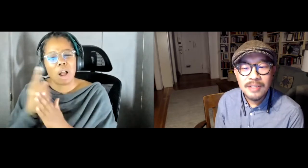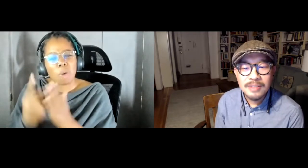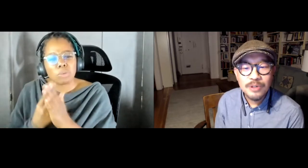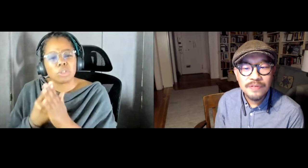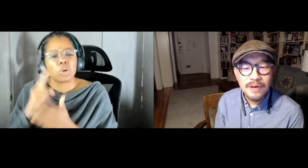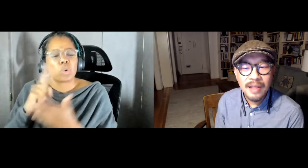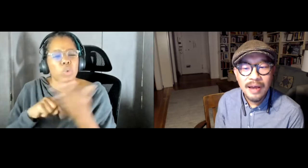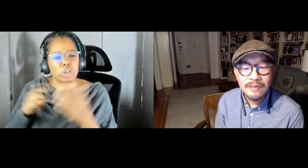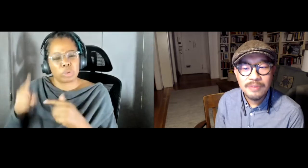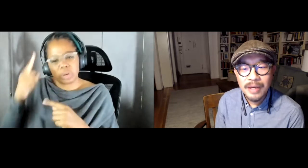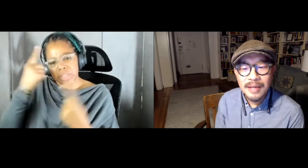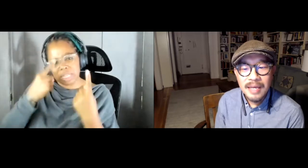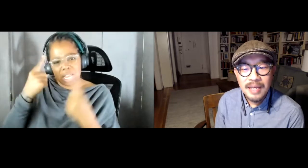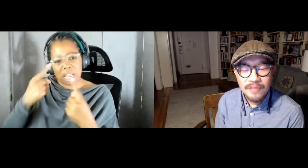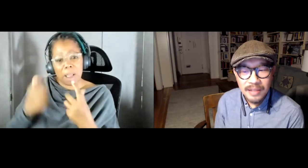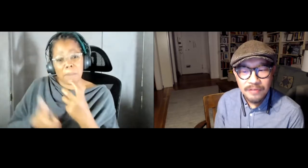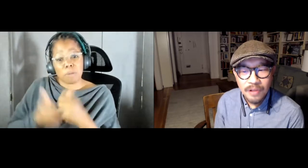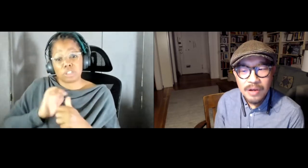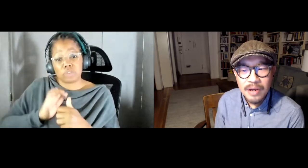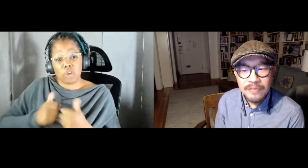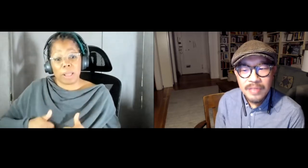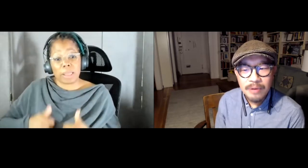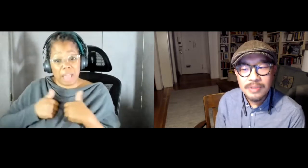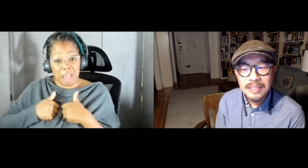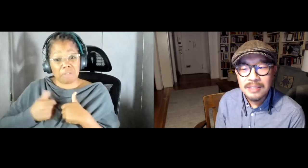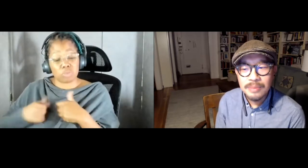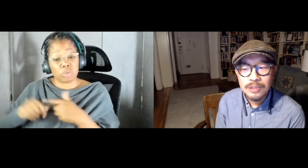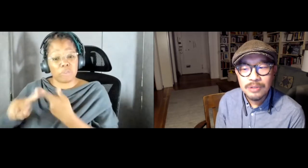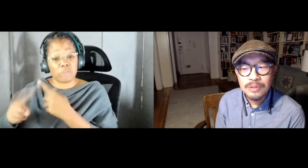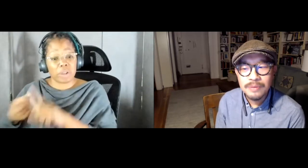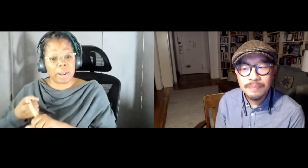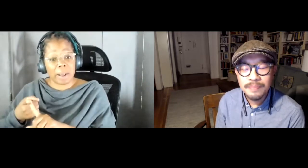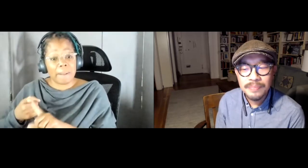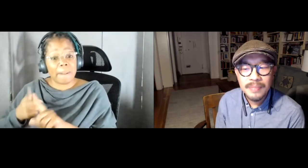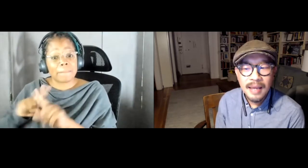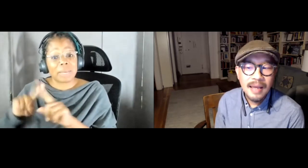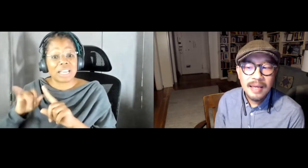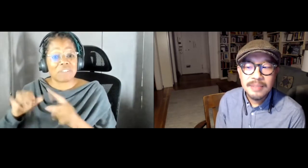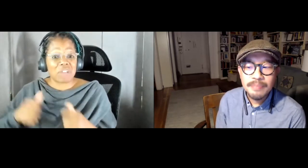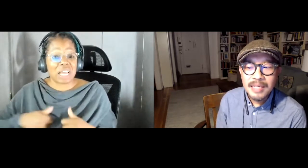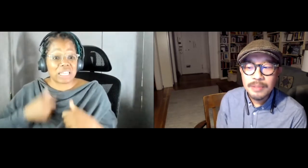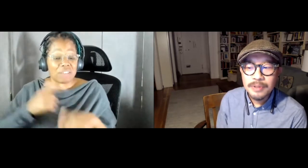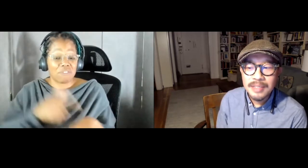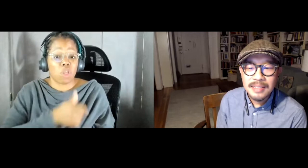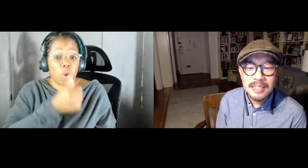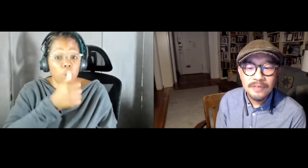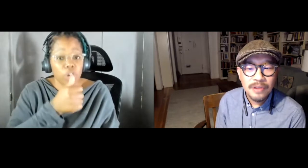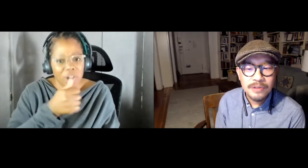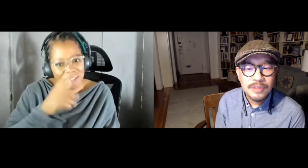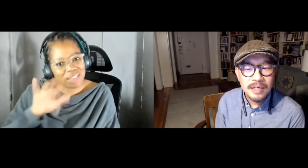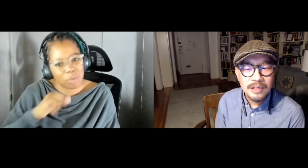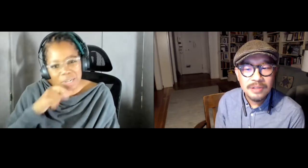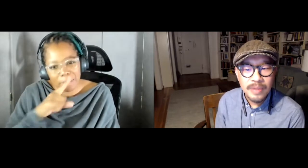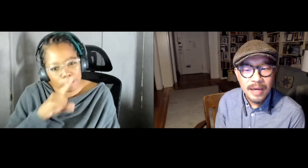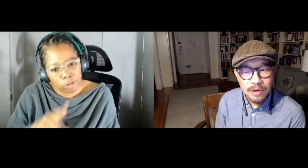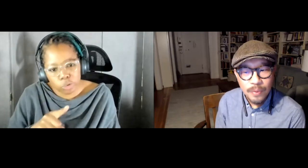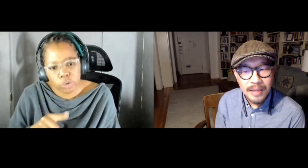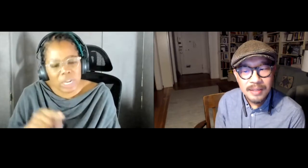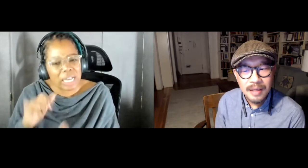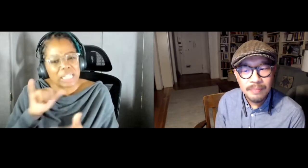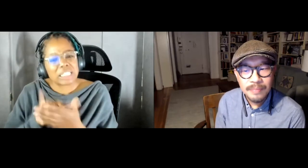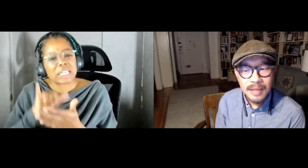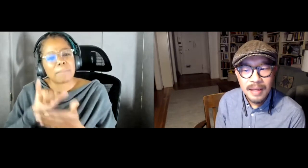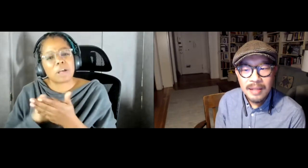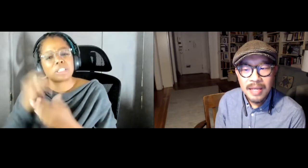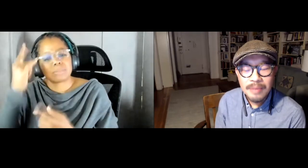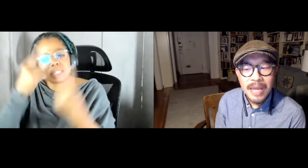were friends most of our lives, but if I live long enough, that will cease to be true. It's impossible to conceive all those years without your weight